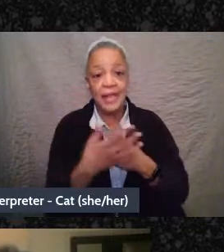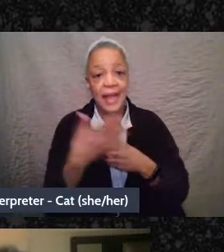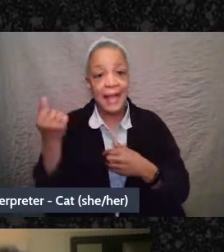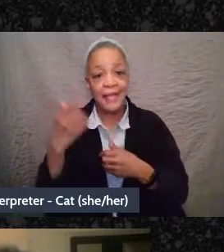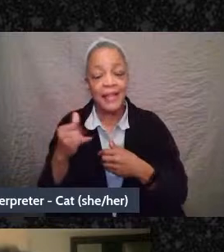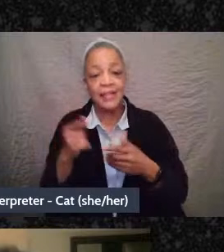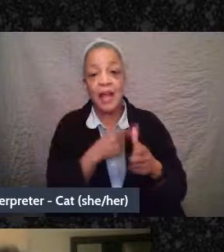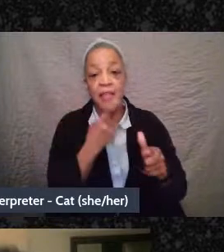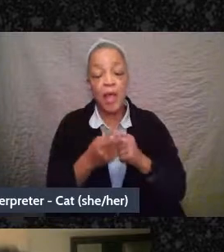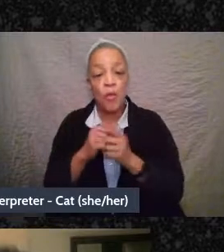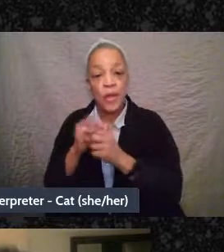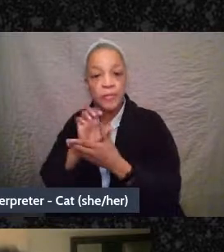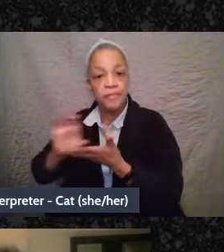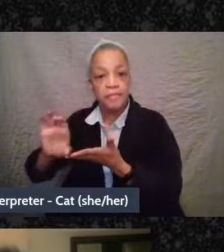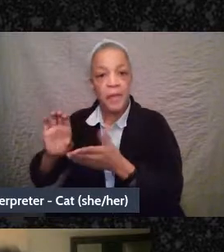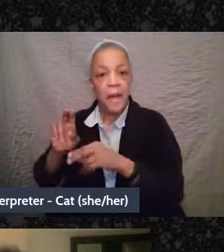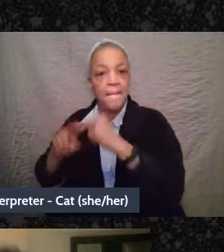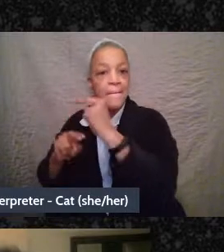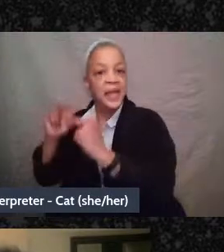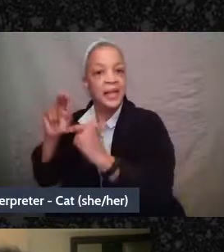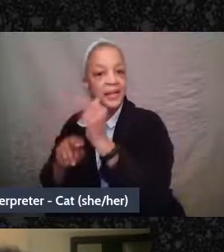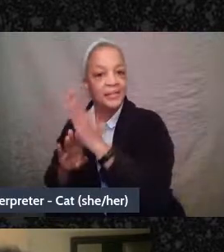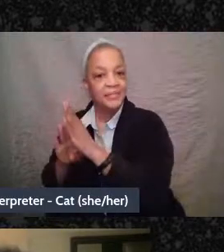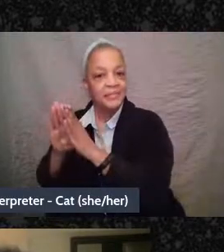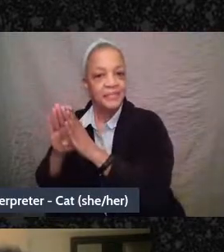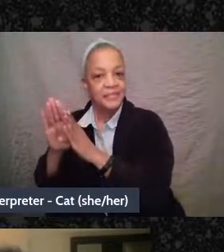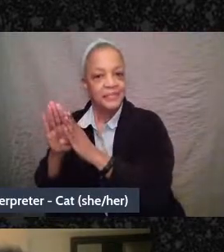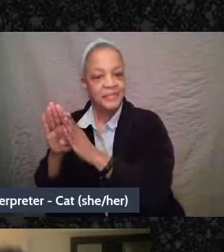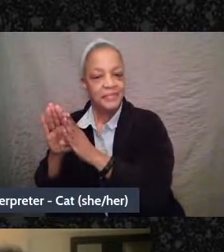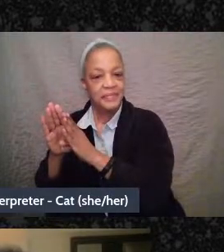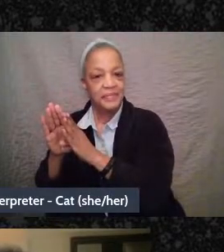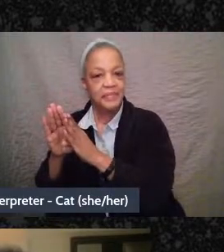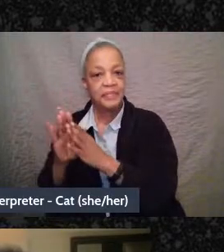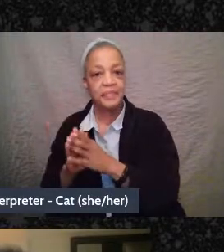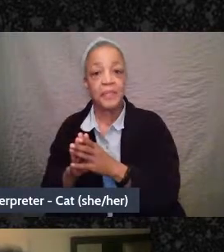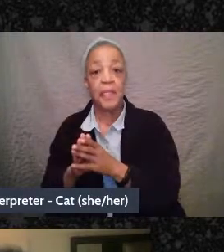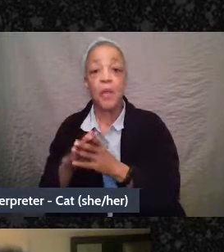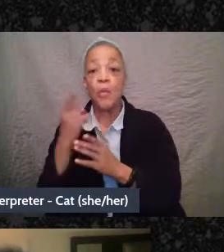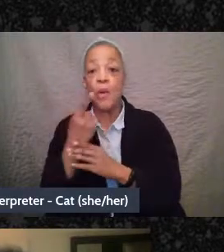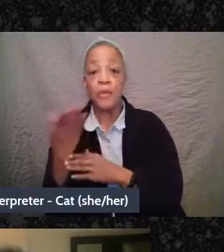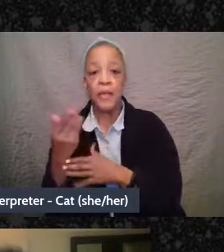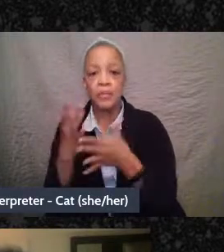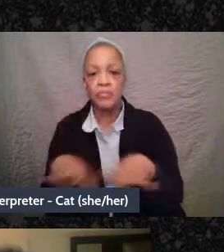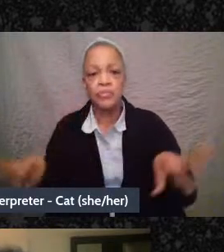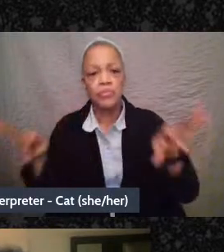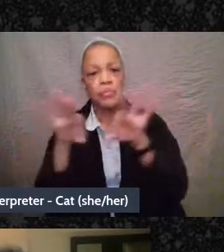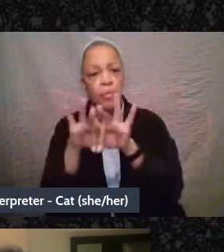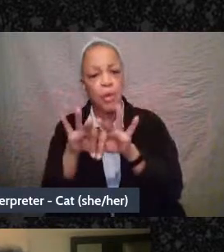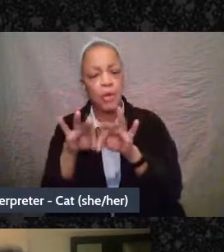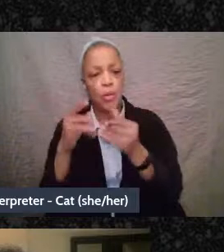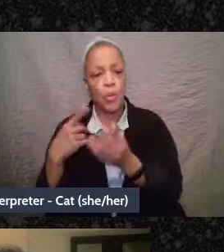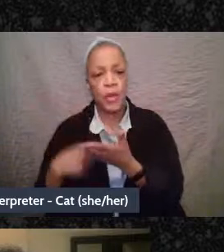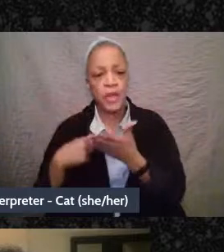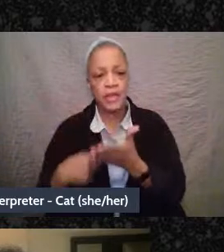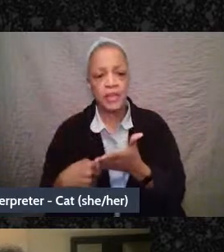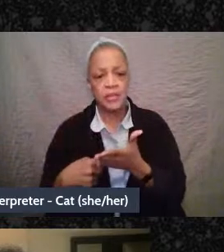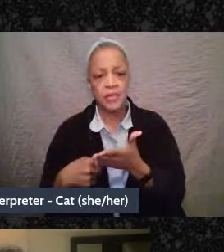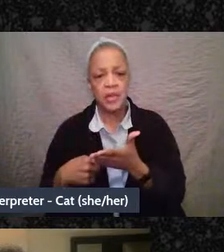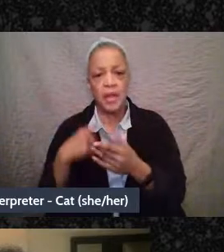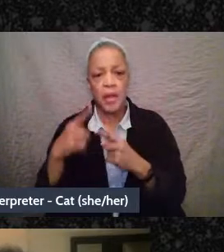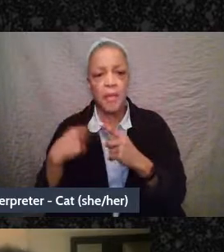building up and this is what we're building towards. So one thing that's important to name when we talk about the context